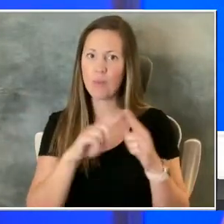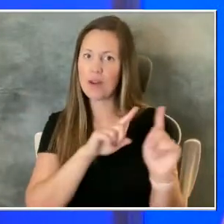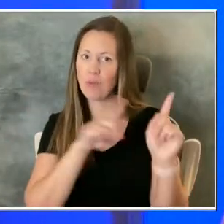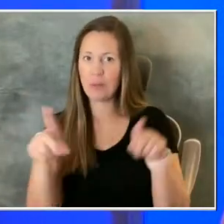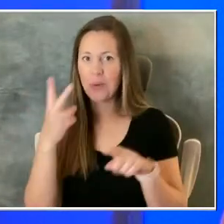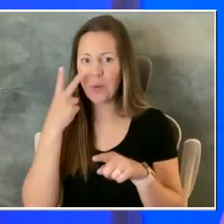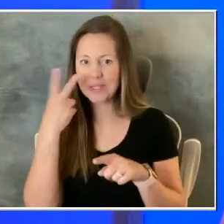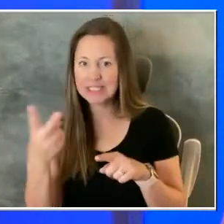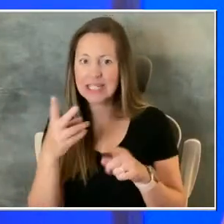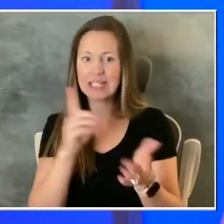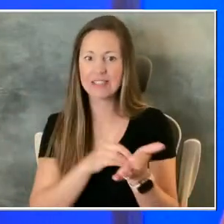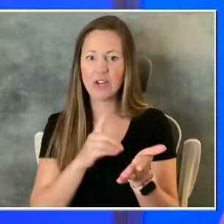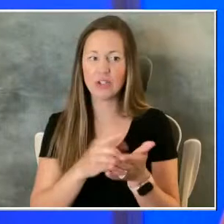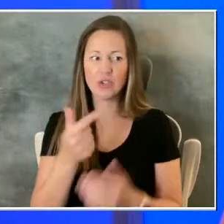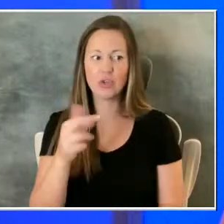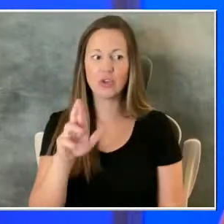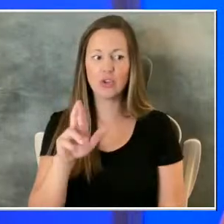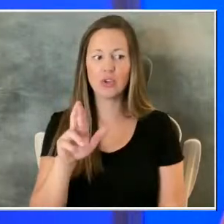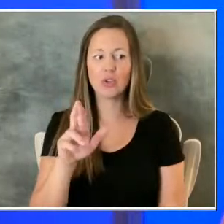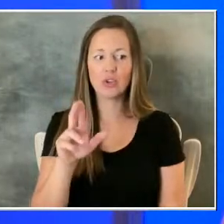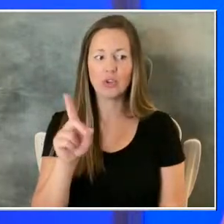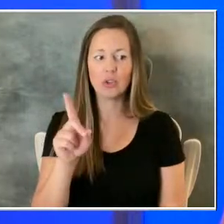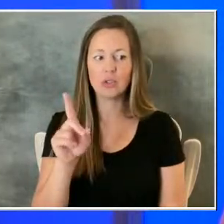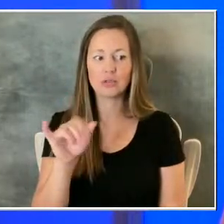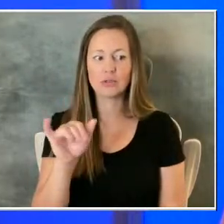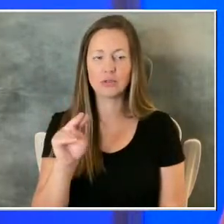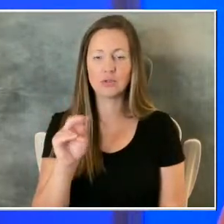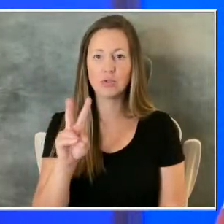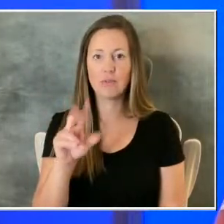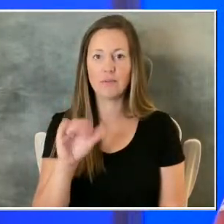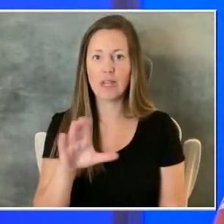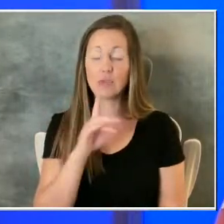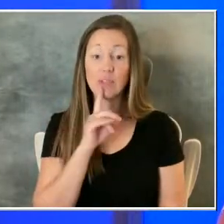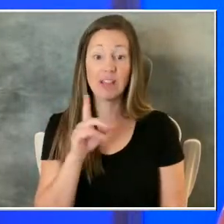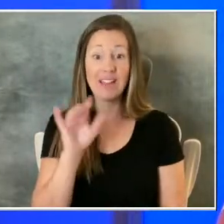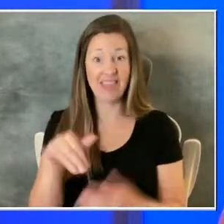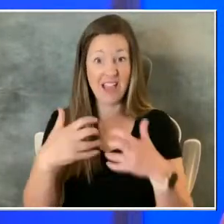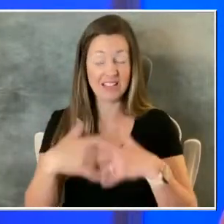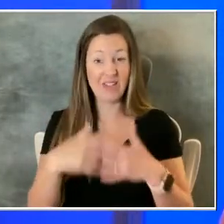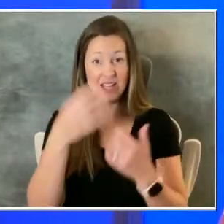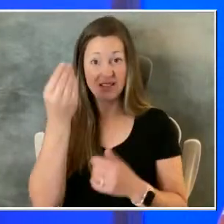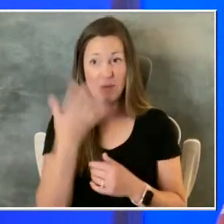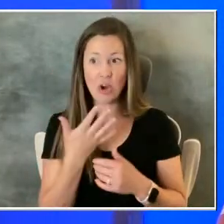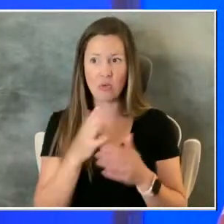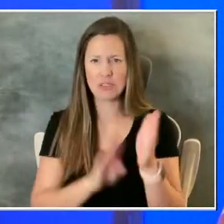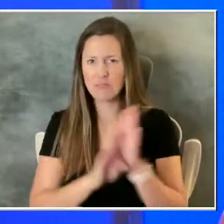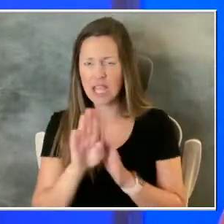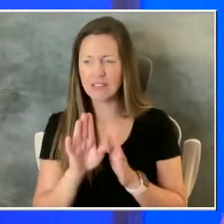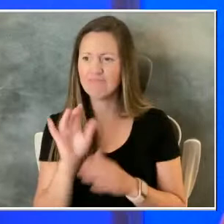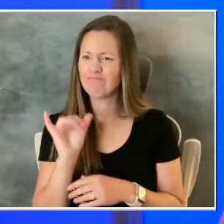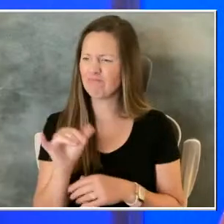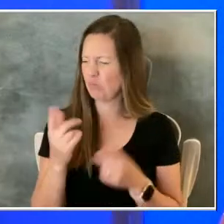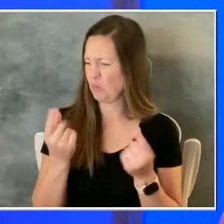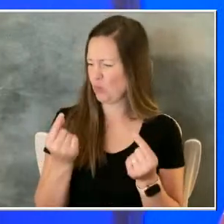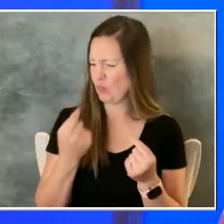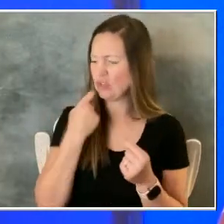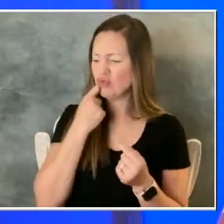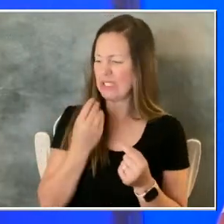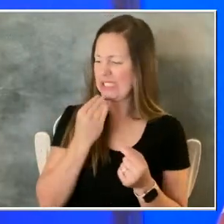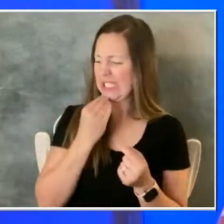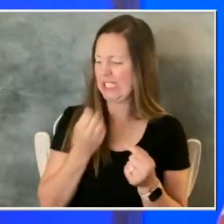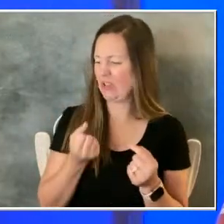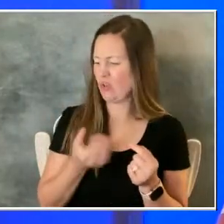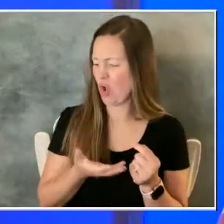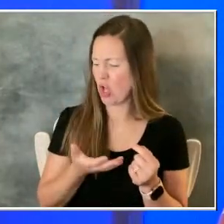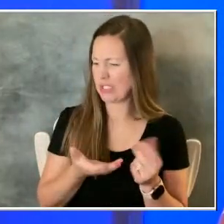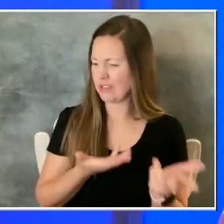Gadernevak. And with this device, it actually shows me when it spikes, what was it? It makes me think, what did I just eat that caused it to do that? You know,